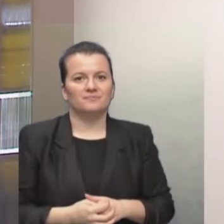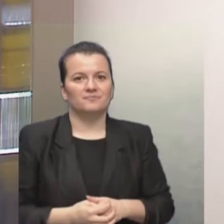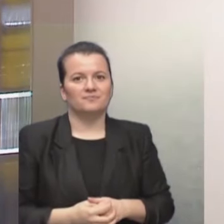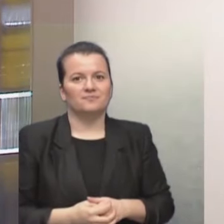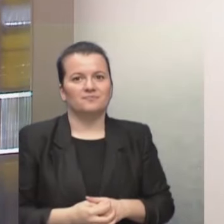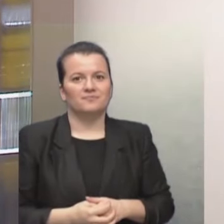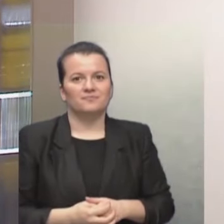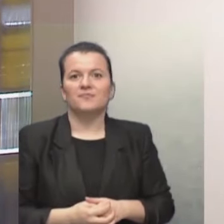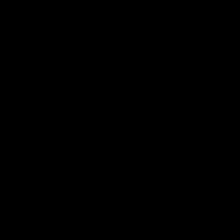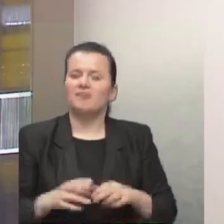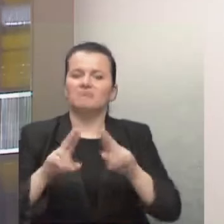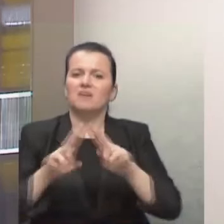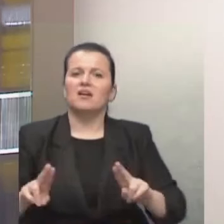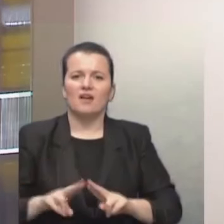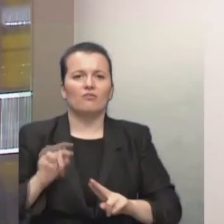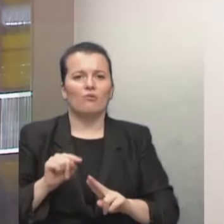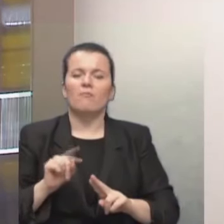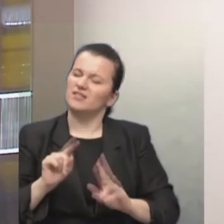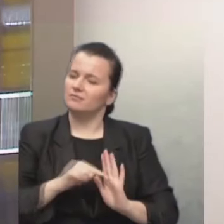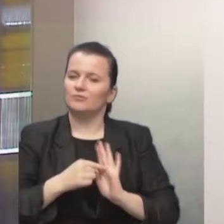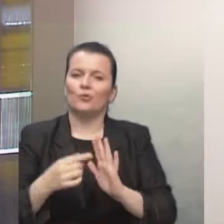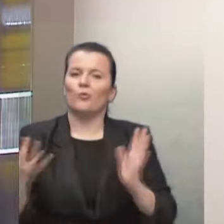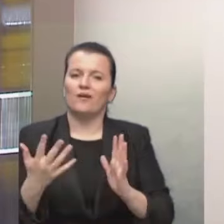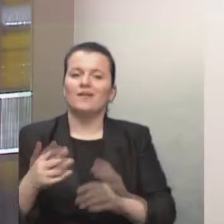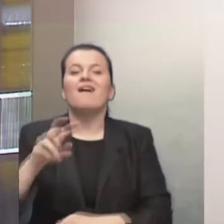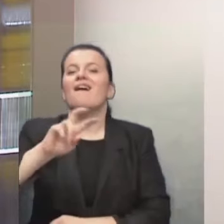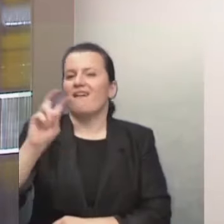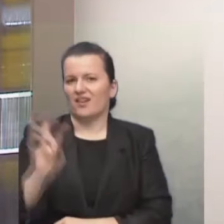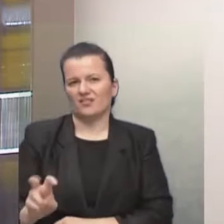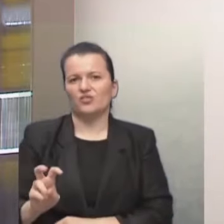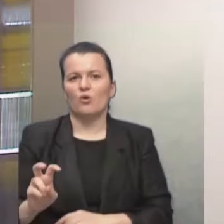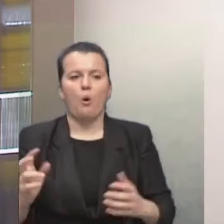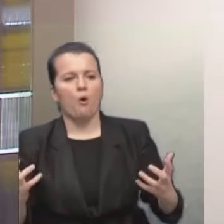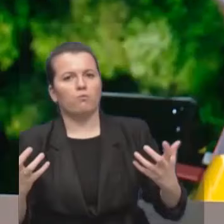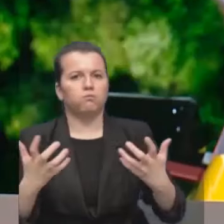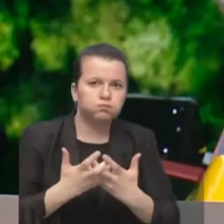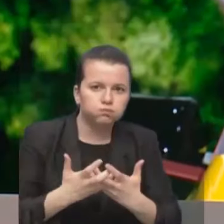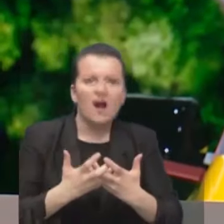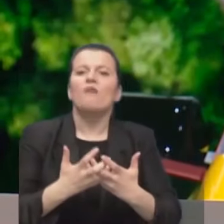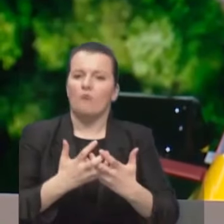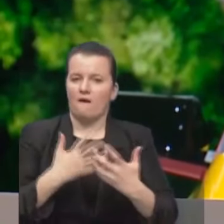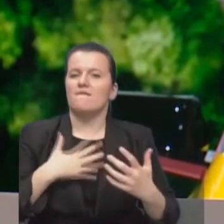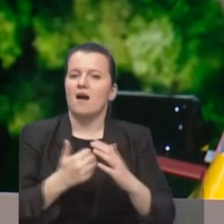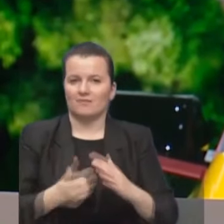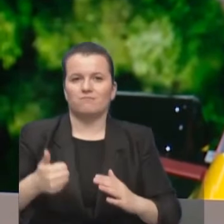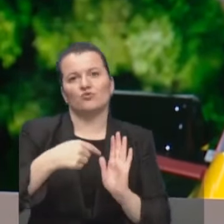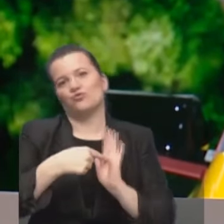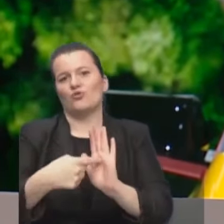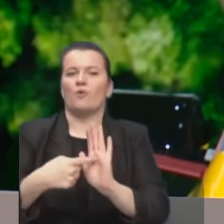state-of-the-art in terms of electrification and hybridization. And the car that you have next to me, I mean, is, of